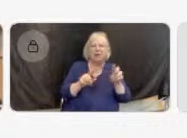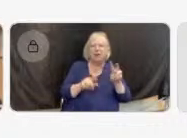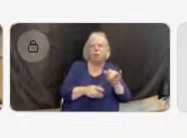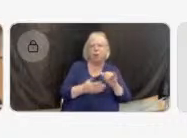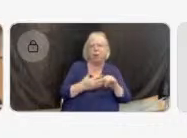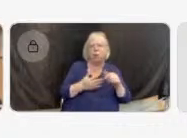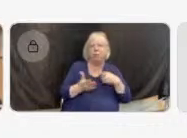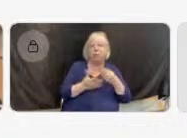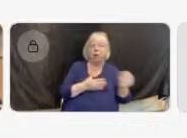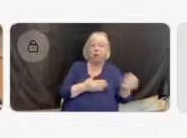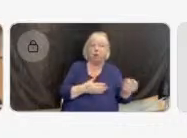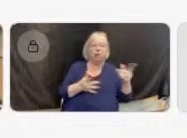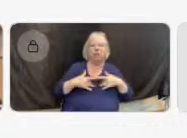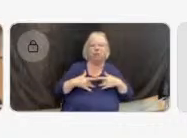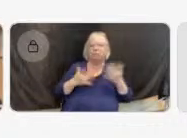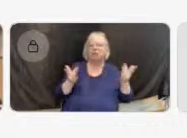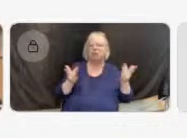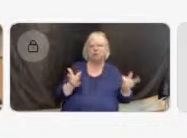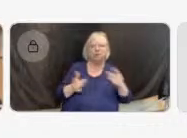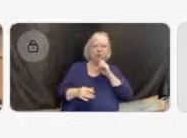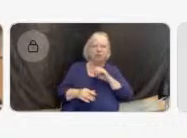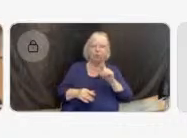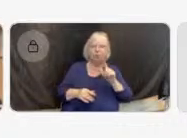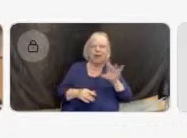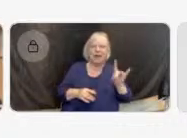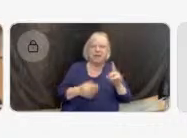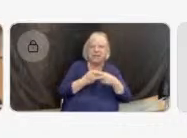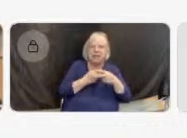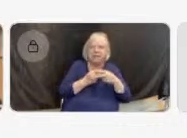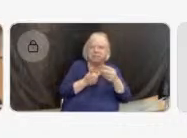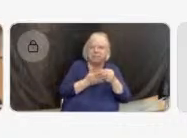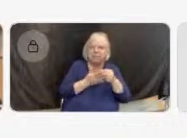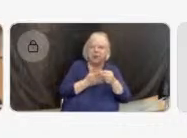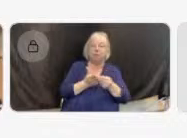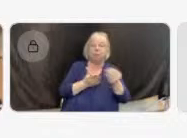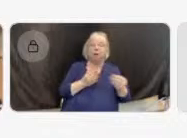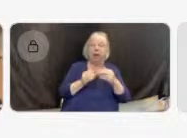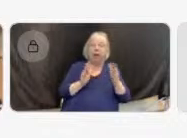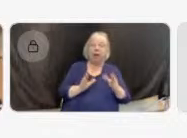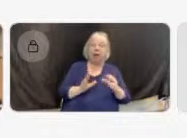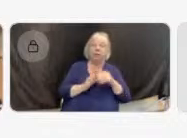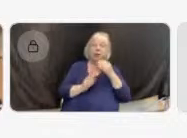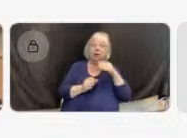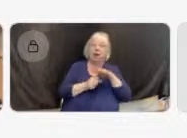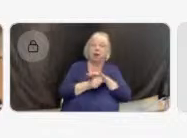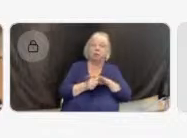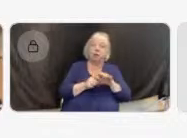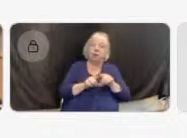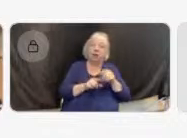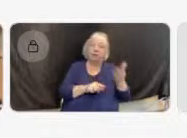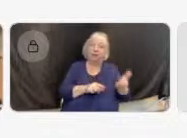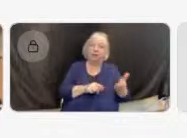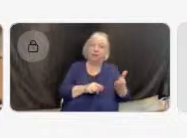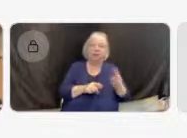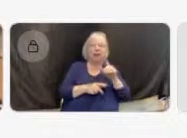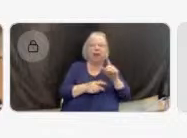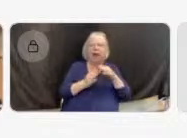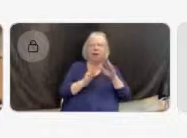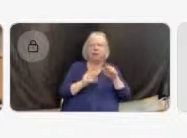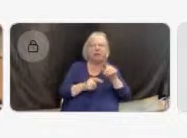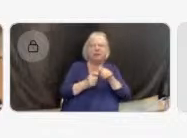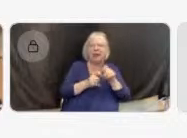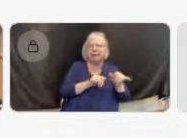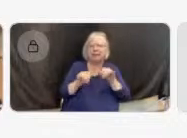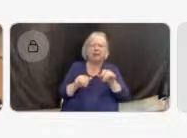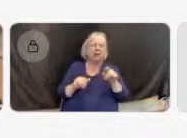She's 28 years old. She saved her money, and she bought a house here in a neighborhood like this, and a house exactly like this, and she